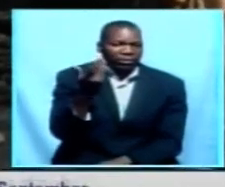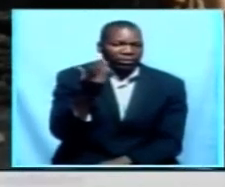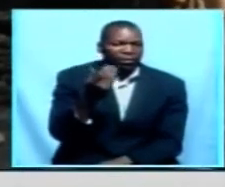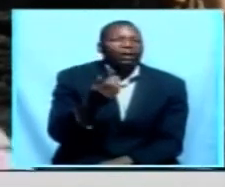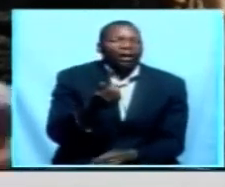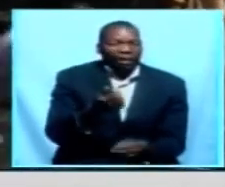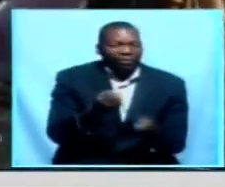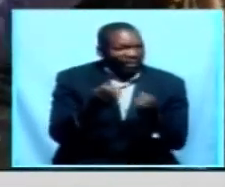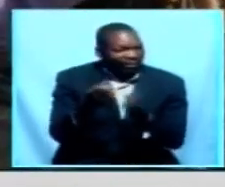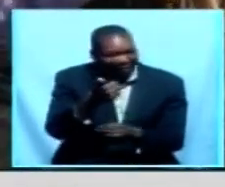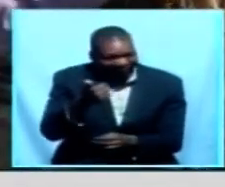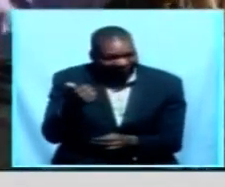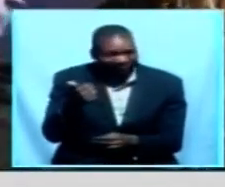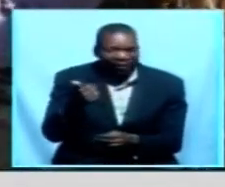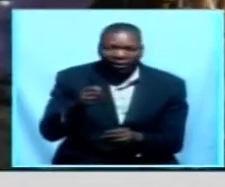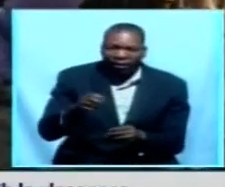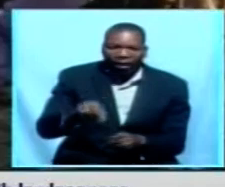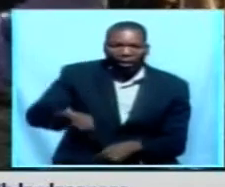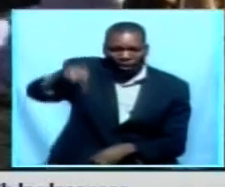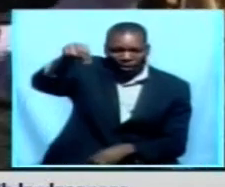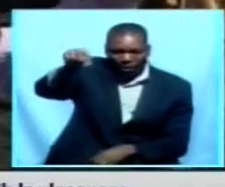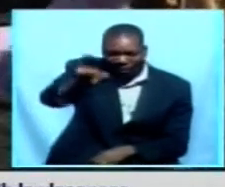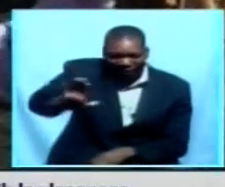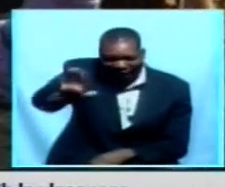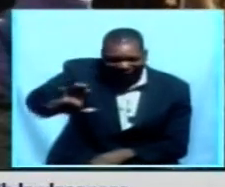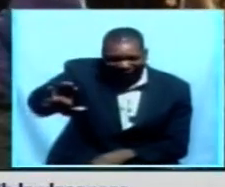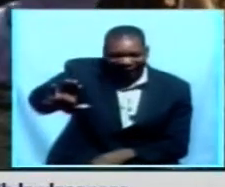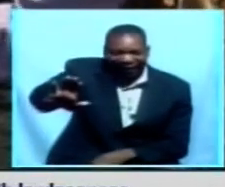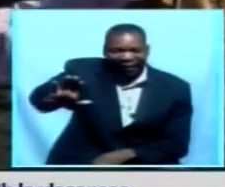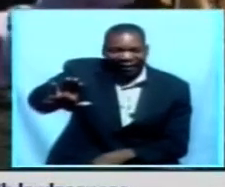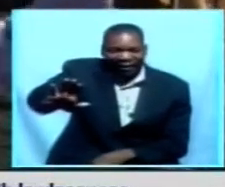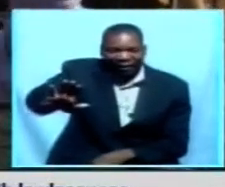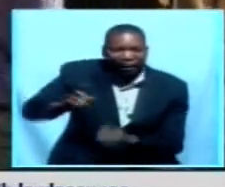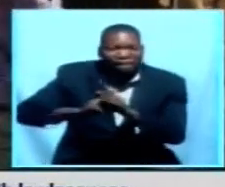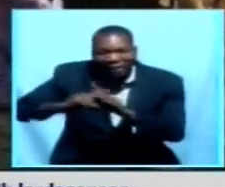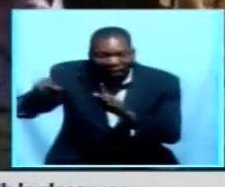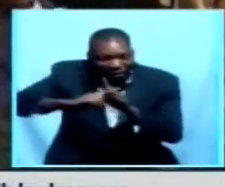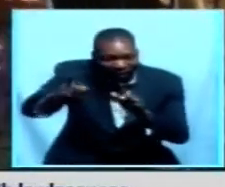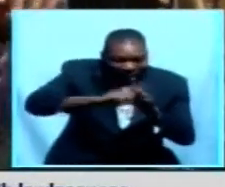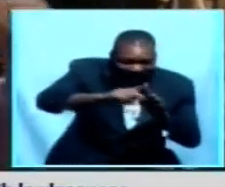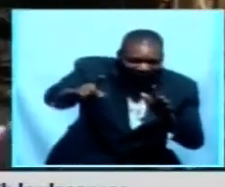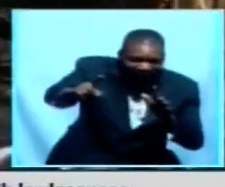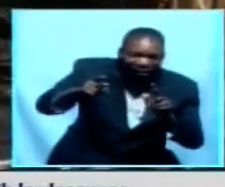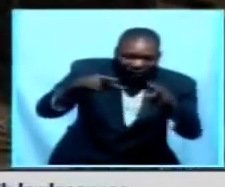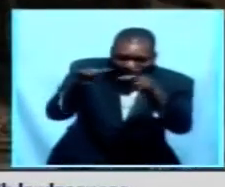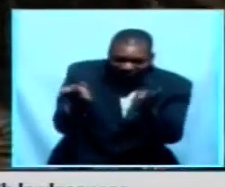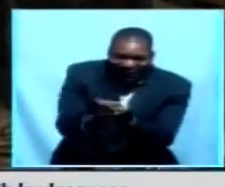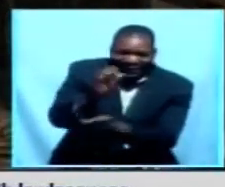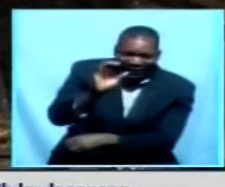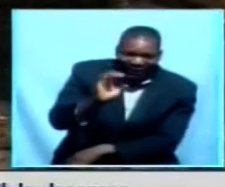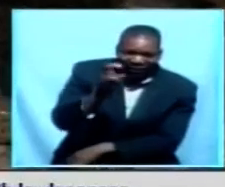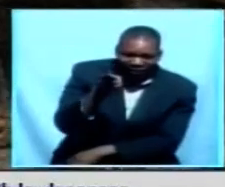others, like if you go northwards, there are several others that have scampered in that direction and have gone to a place called Chilenda.